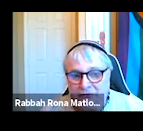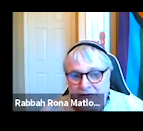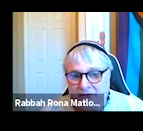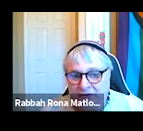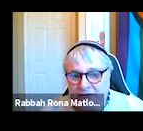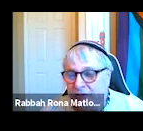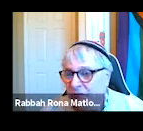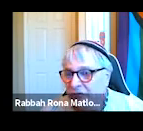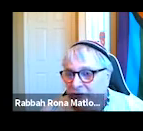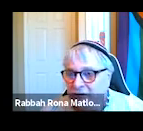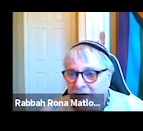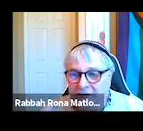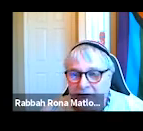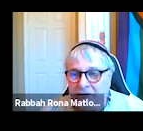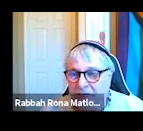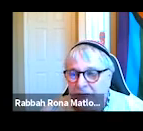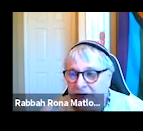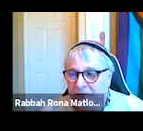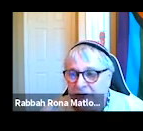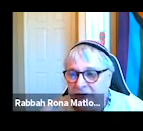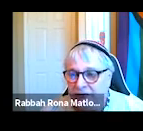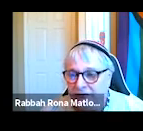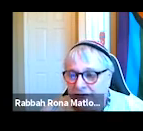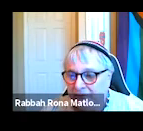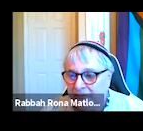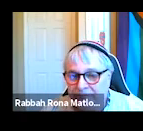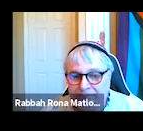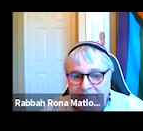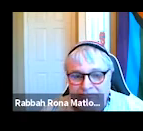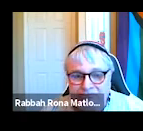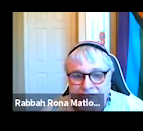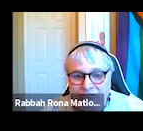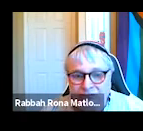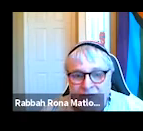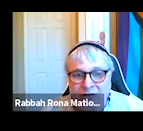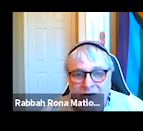with physical, emotional, and developmental challenges.